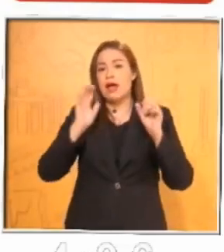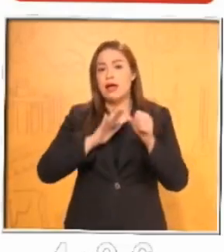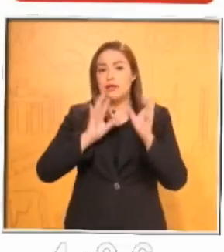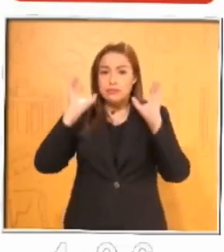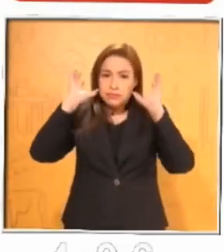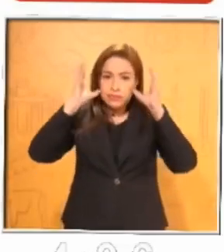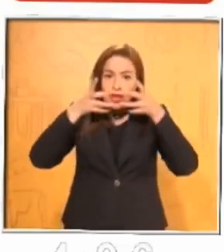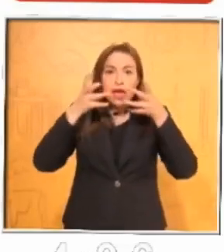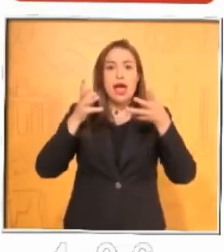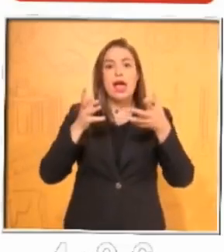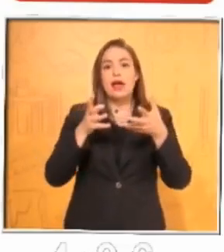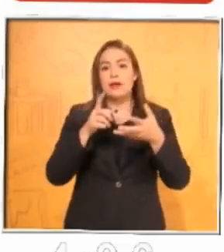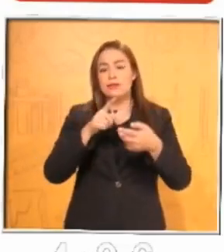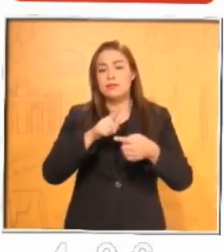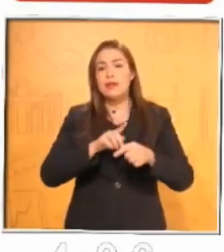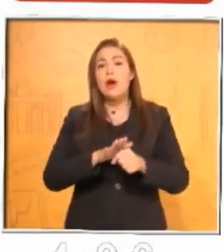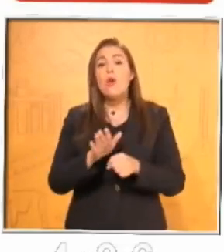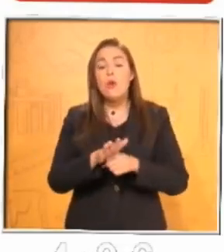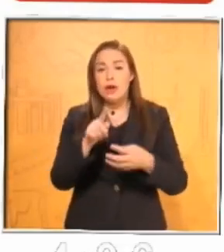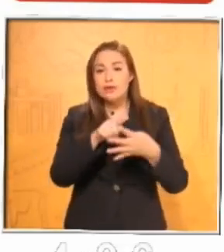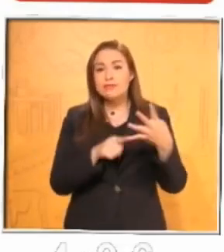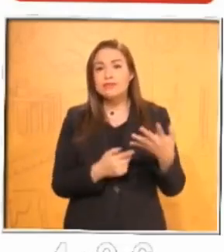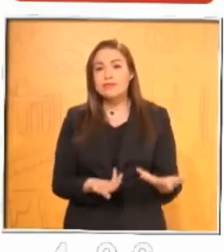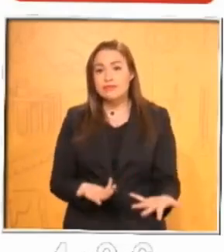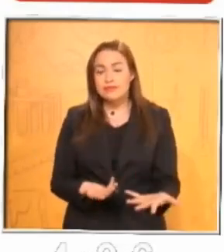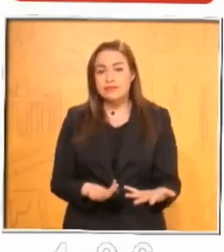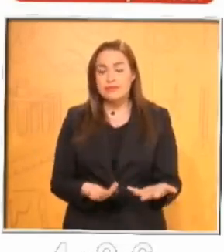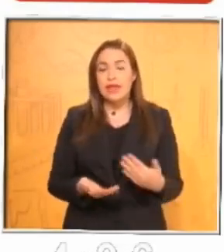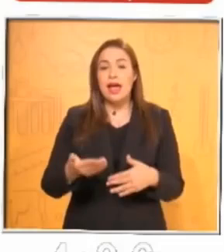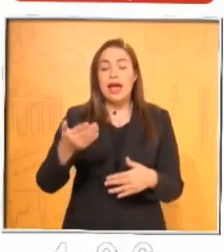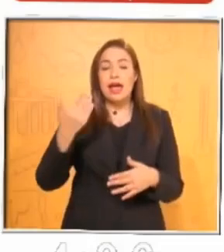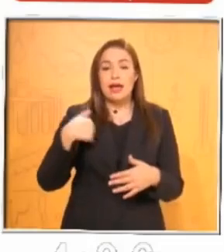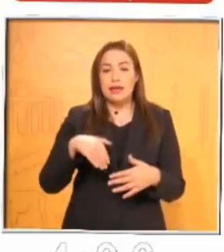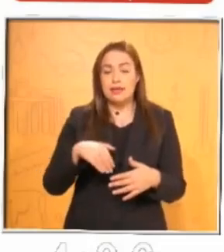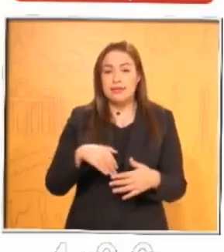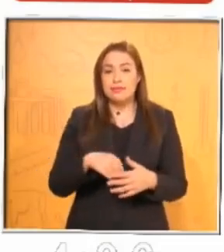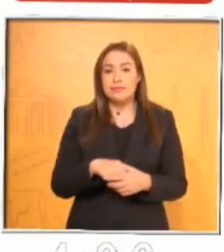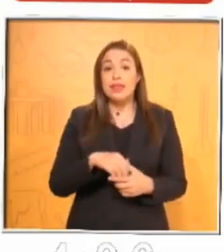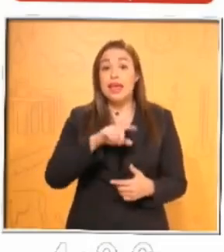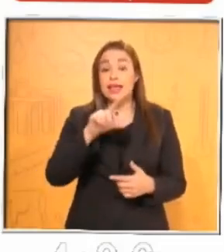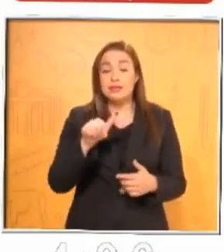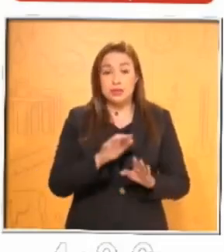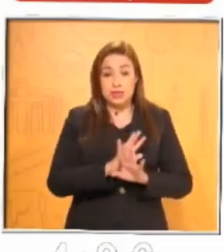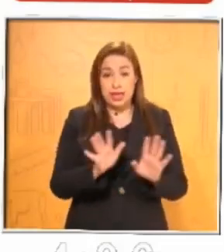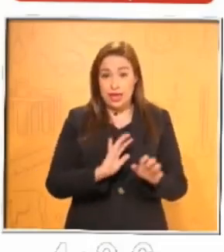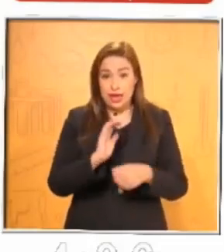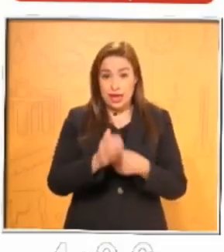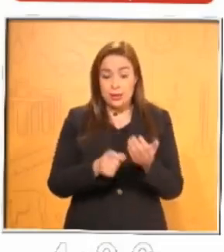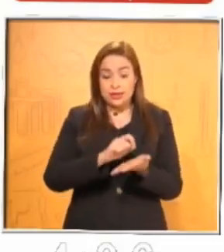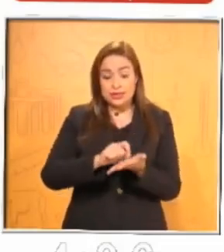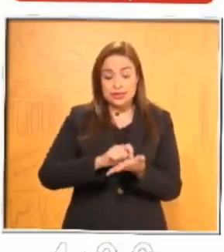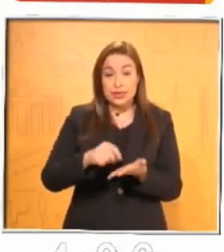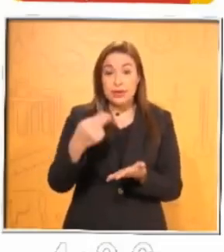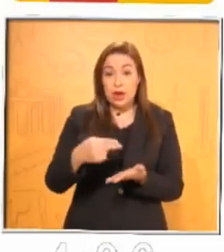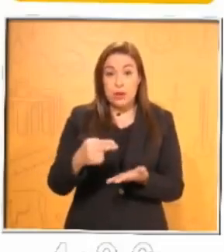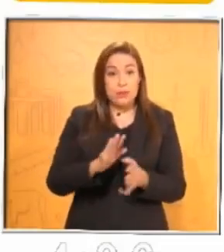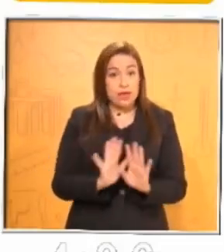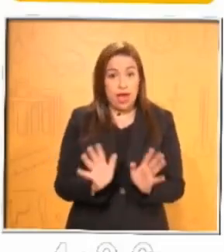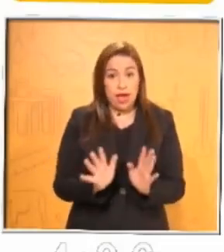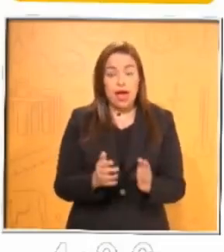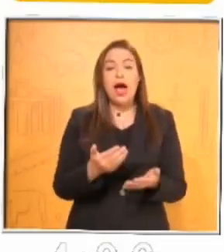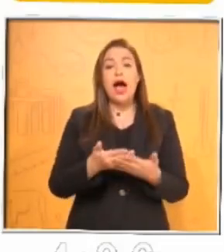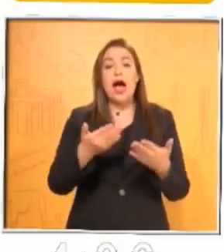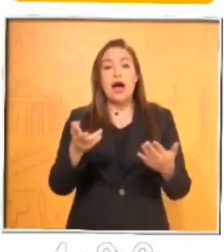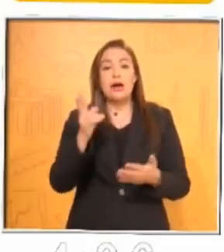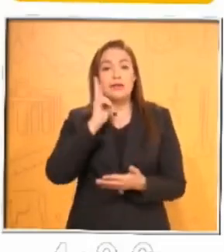please. Besides to write the name, you're going to draw all the character and try to